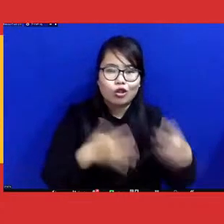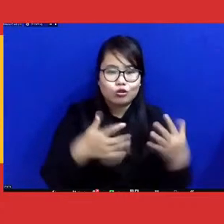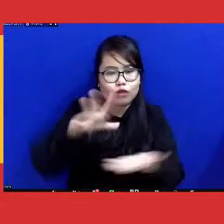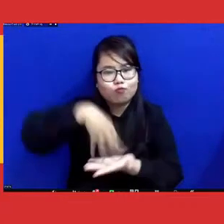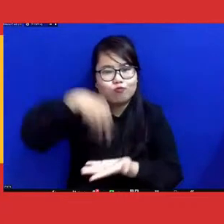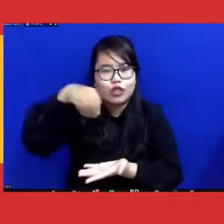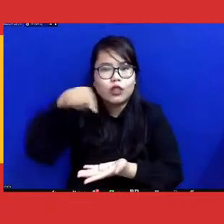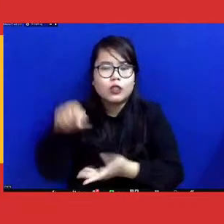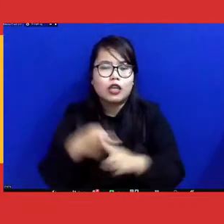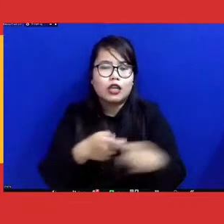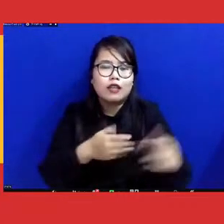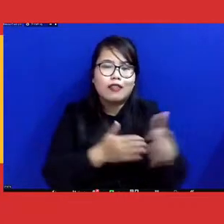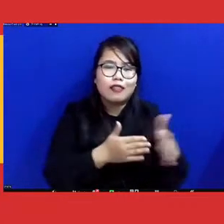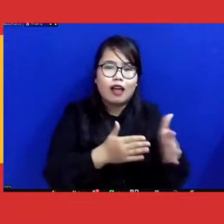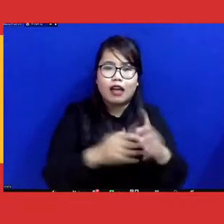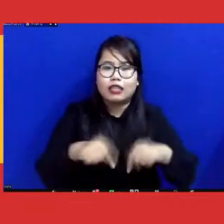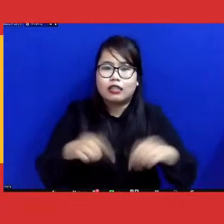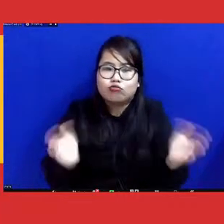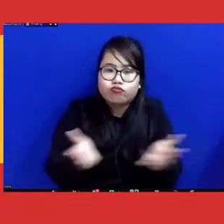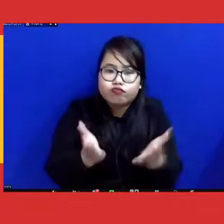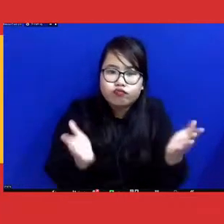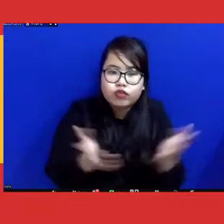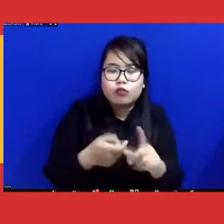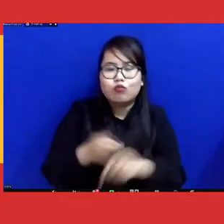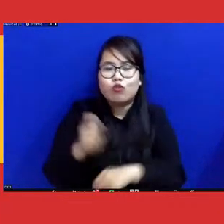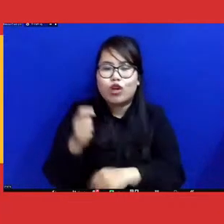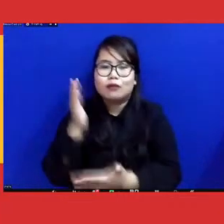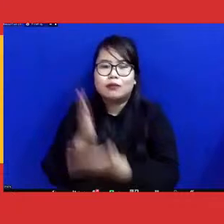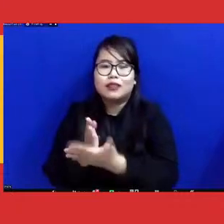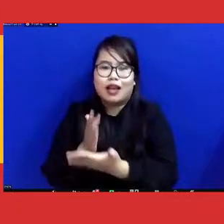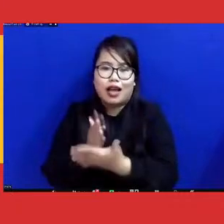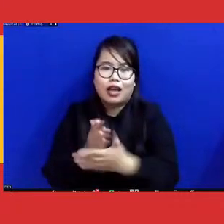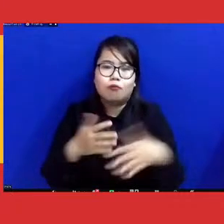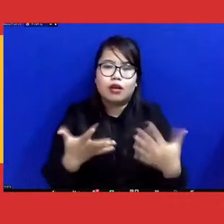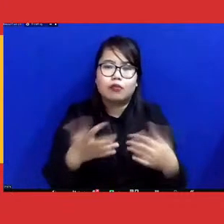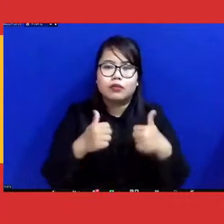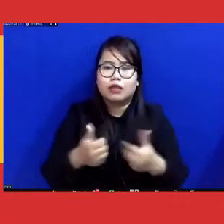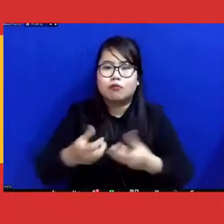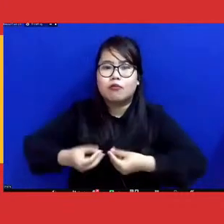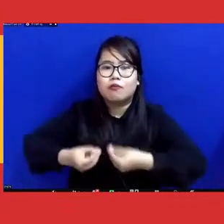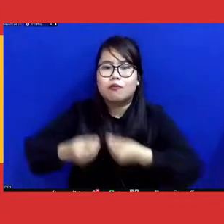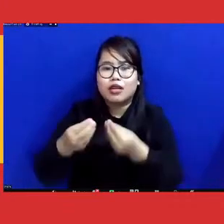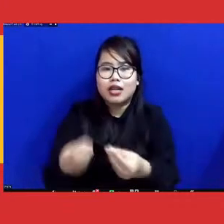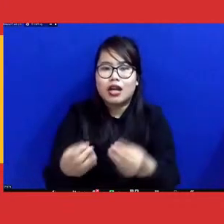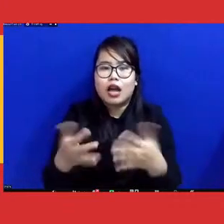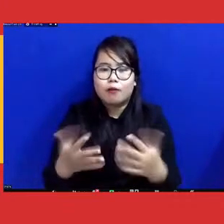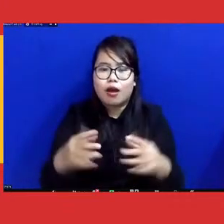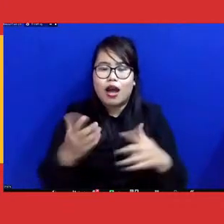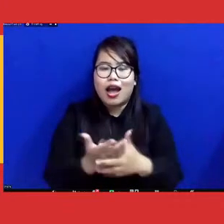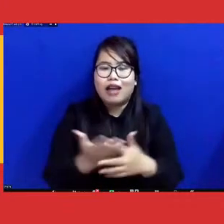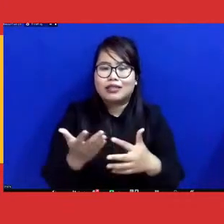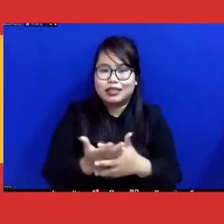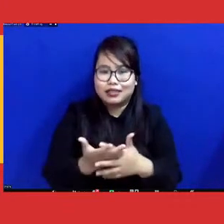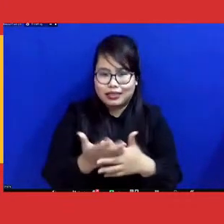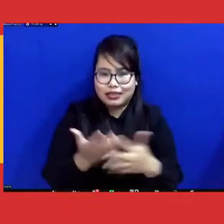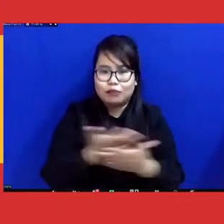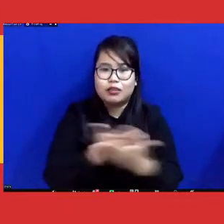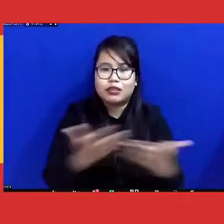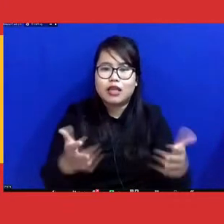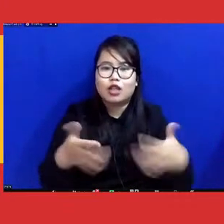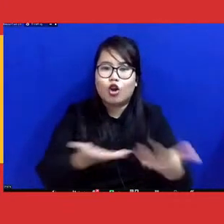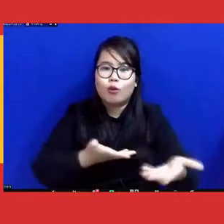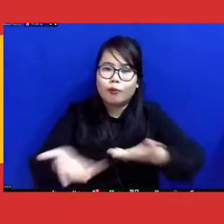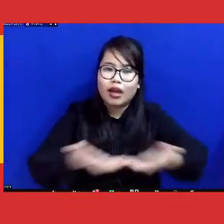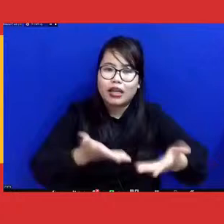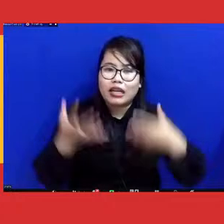to develop policies that deliver universal and equal access to social protection and healthcare, institutions that